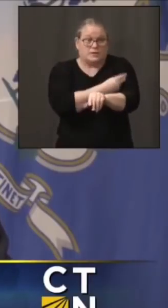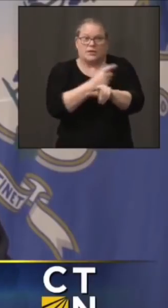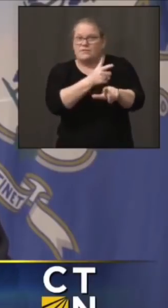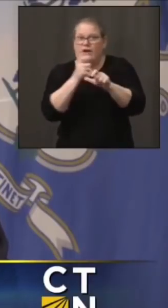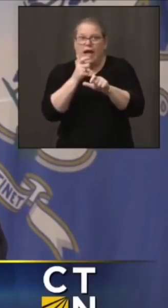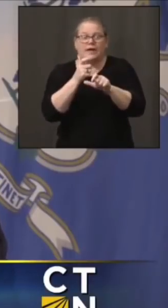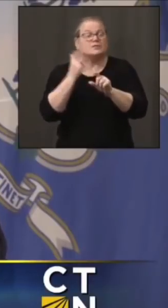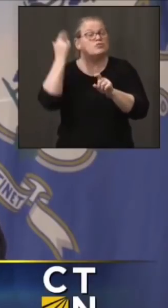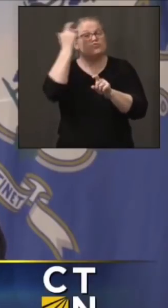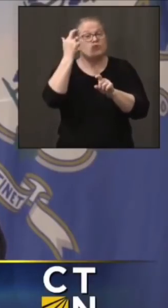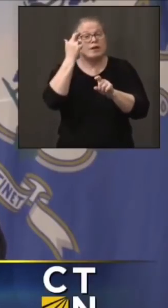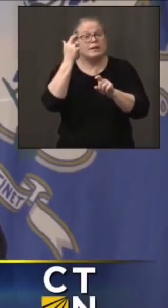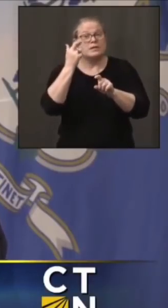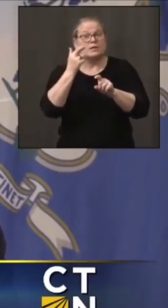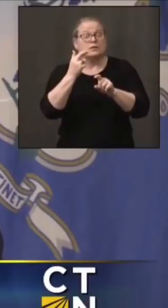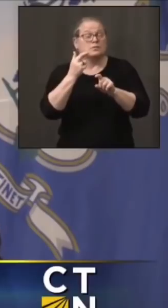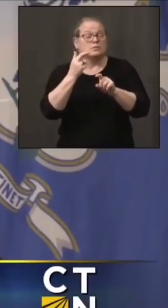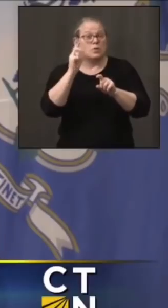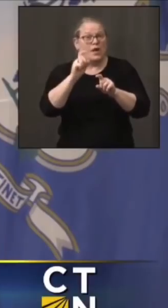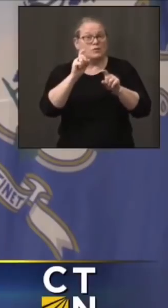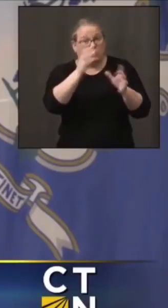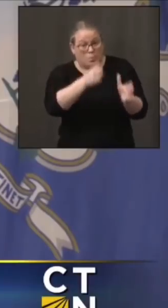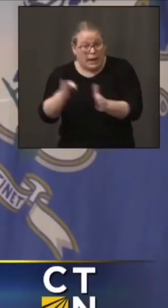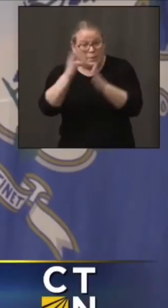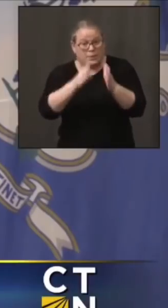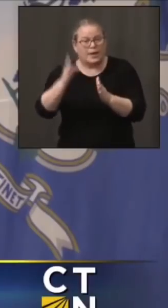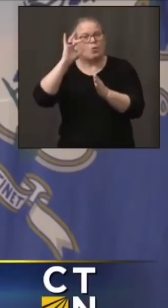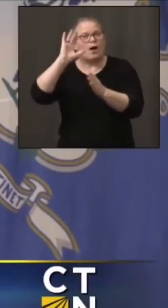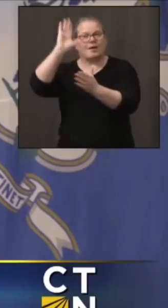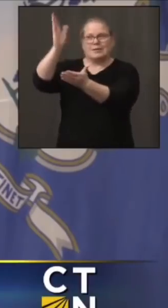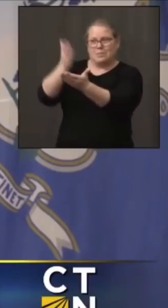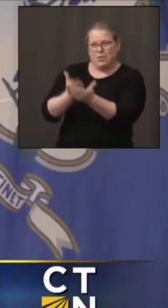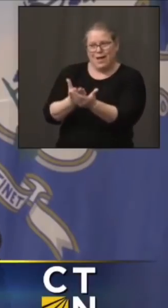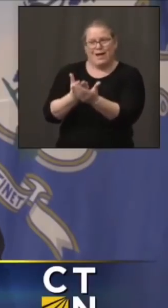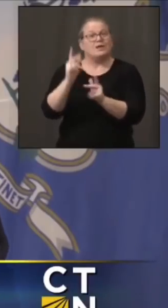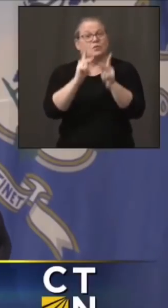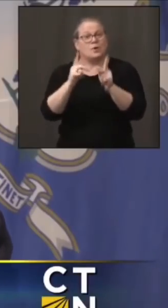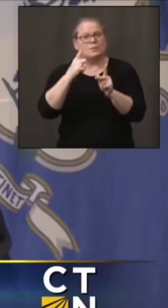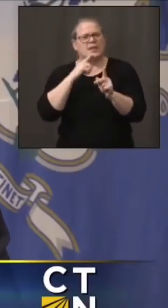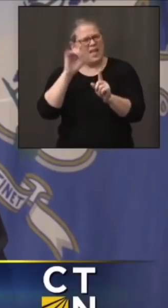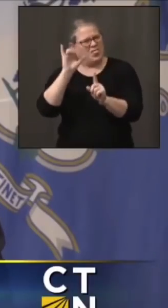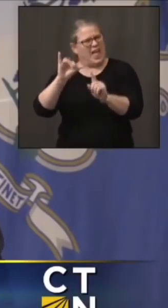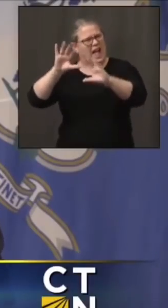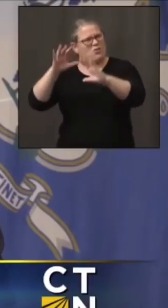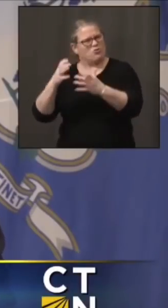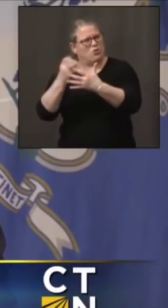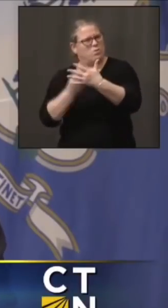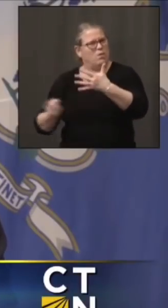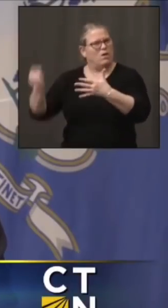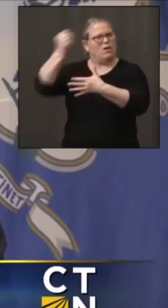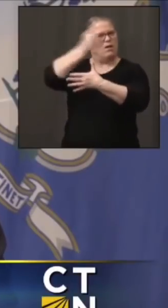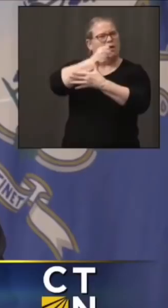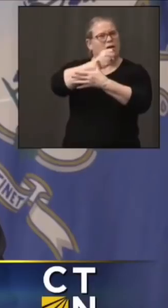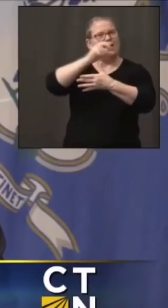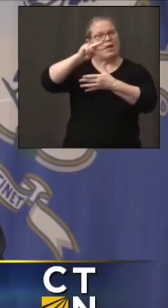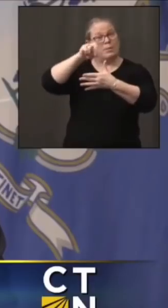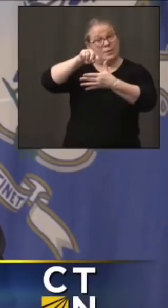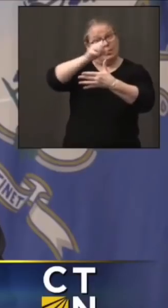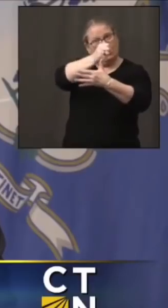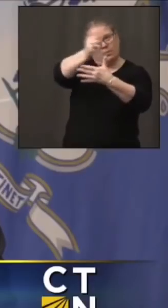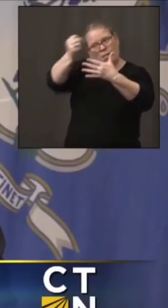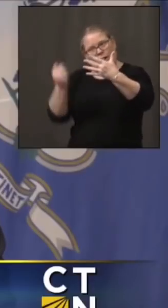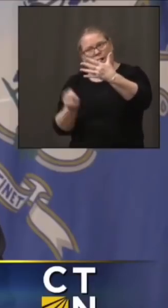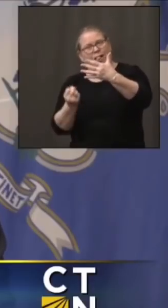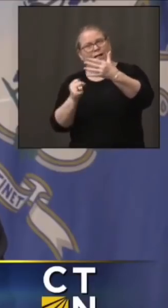is the supply of vaccines. So every time somebody says, put them in the front of the line, you're displacing somebody else. So you got